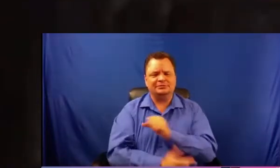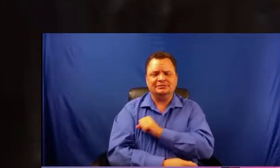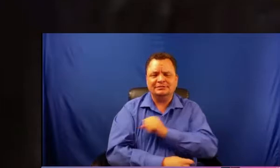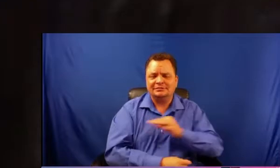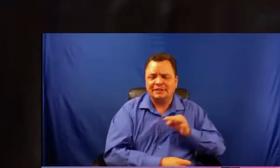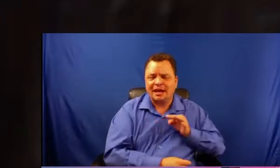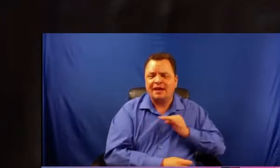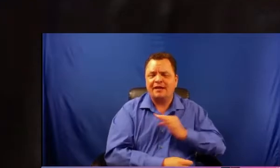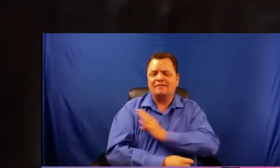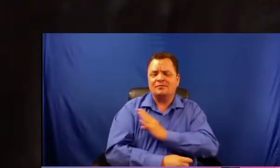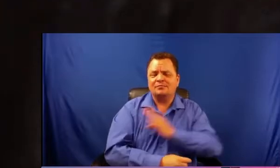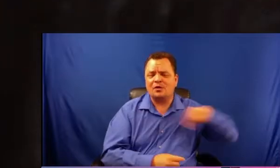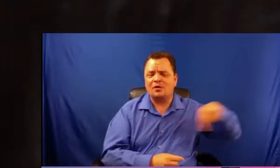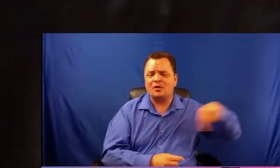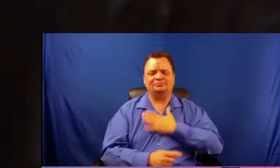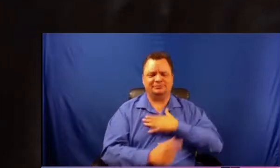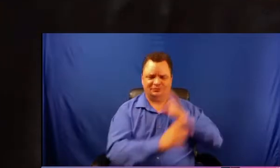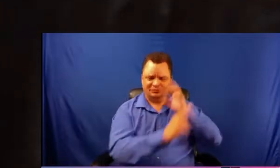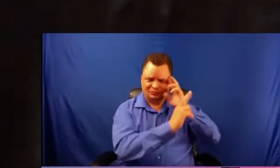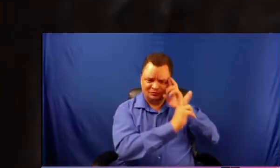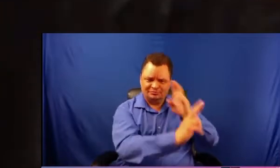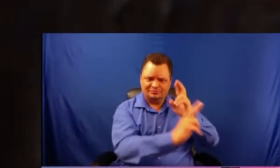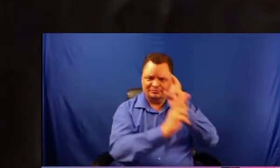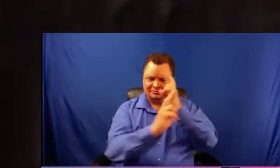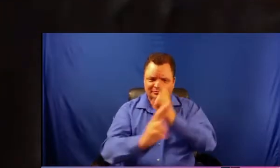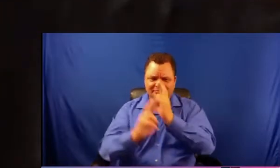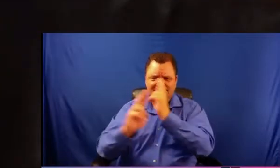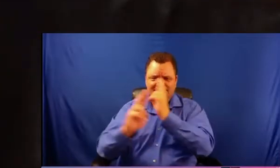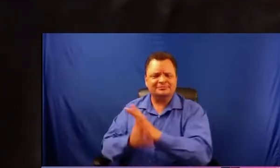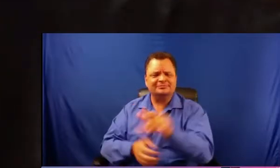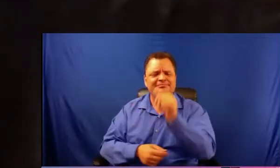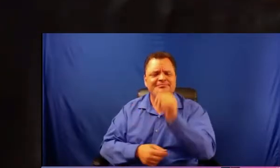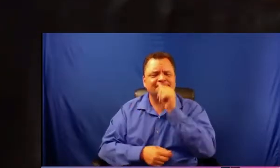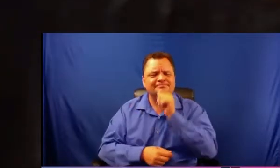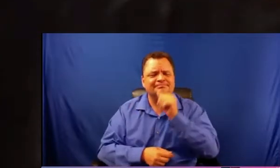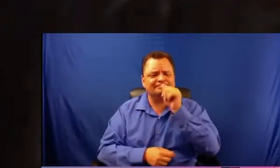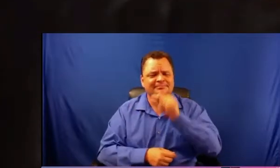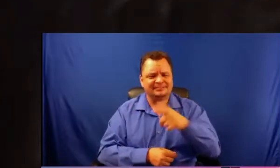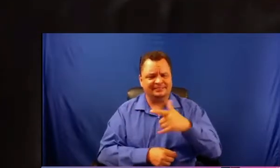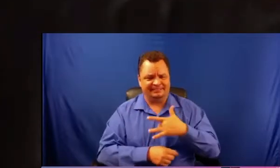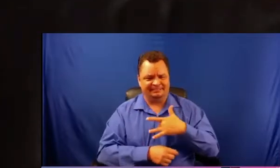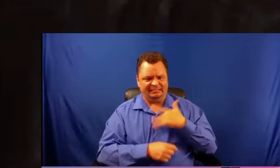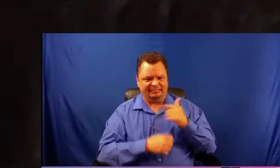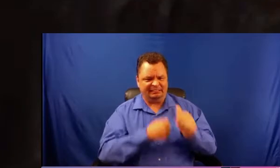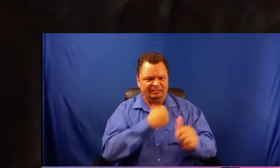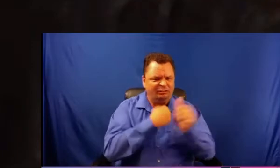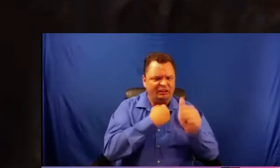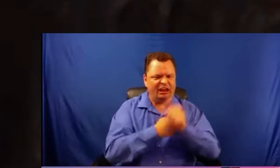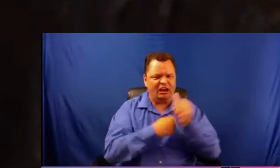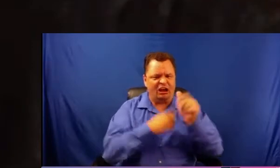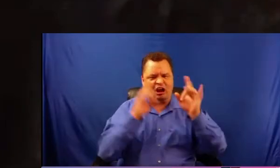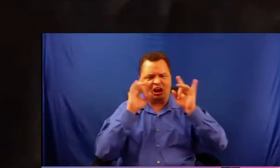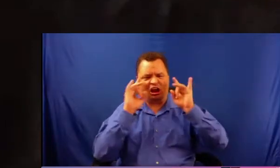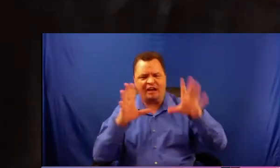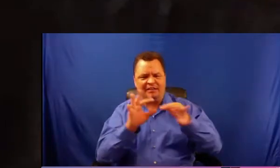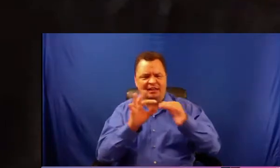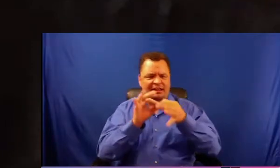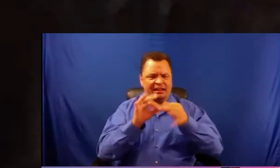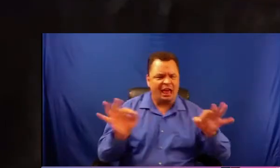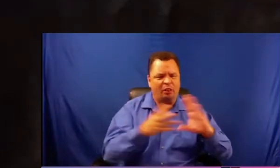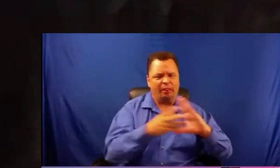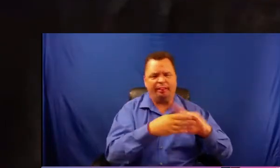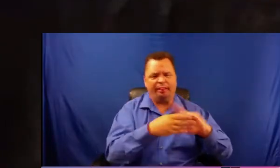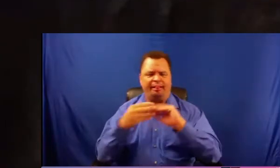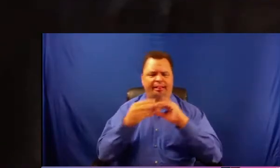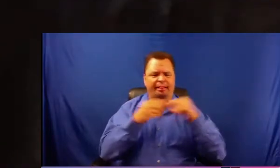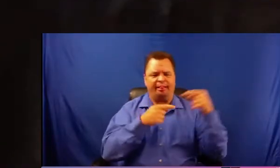tolerate threatening or harassing behavior. And just to kind of tee this up, that each speaker who